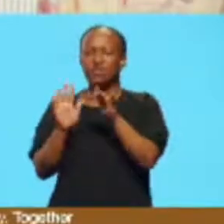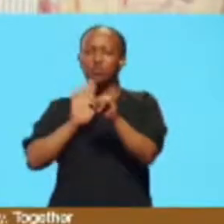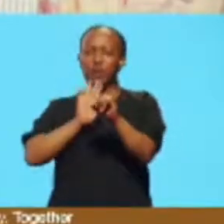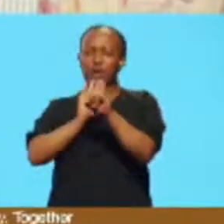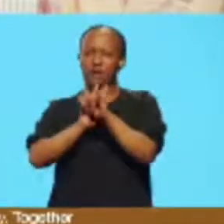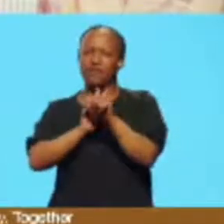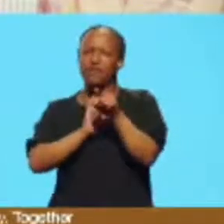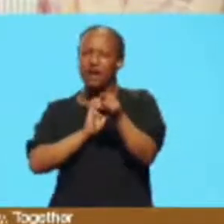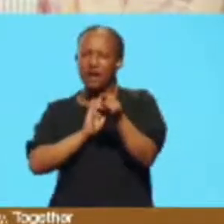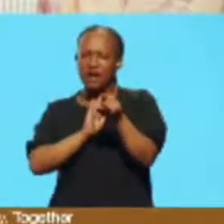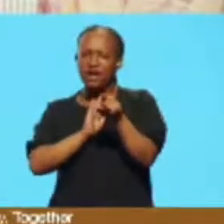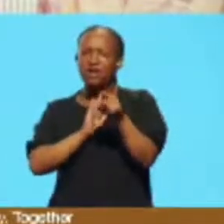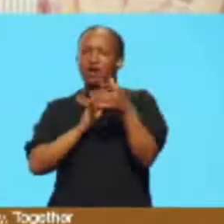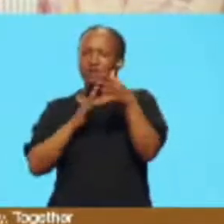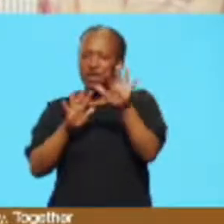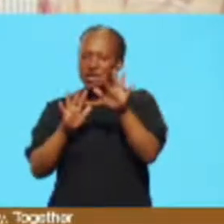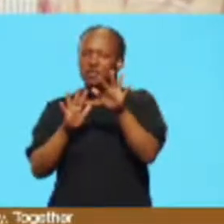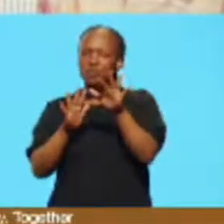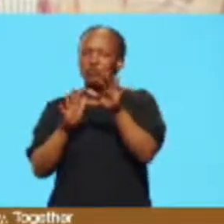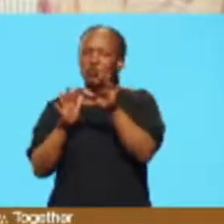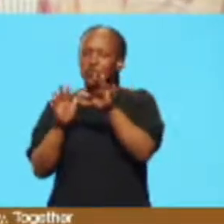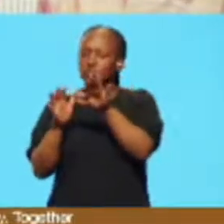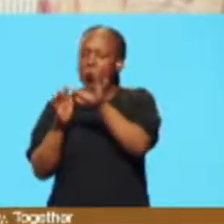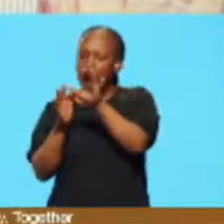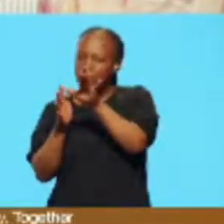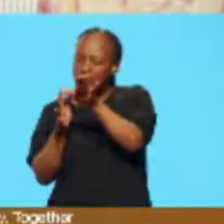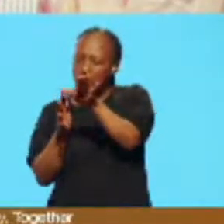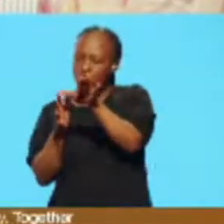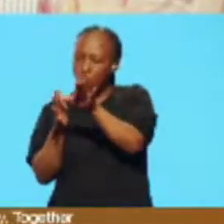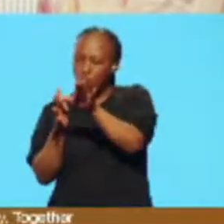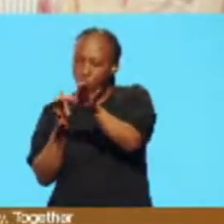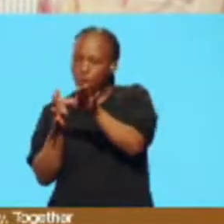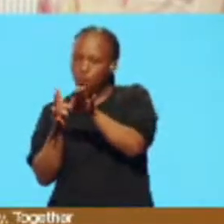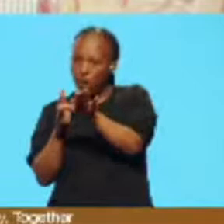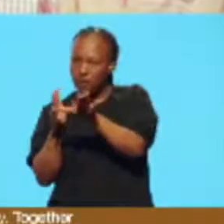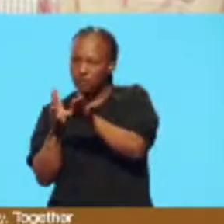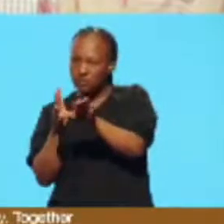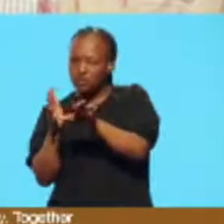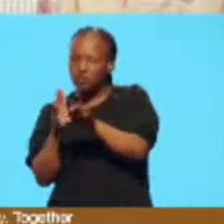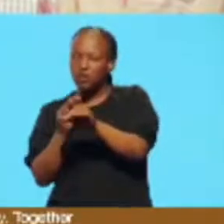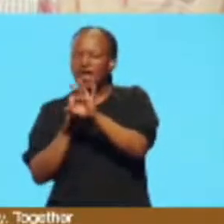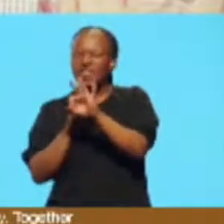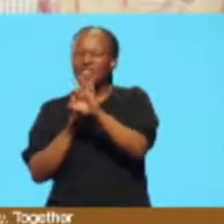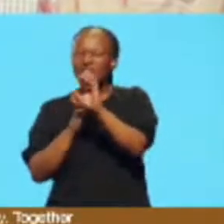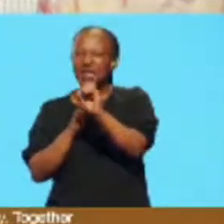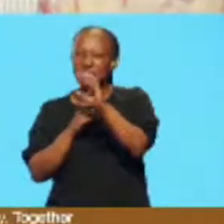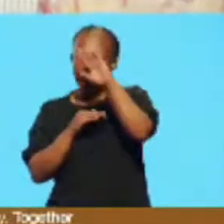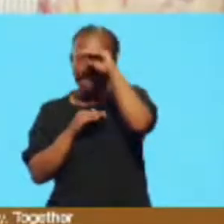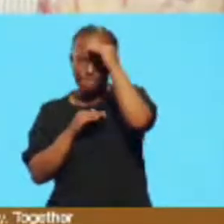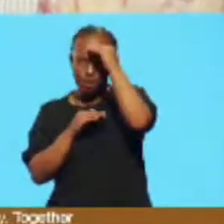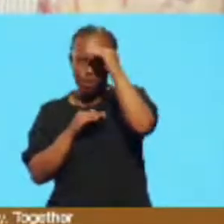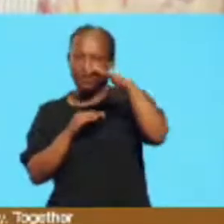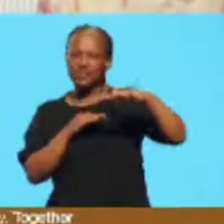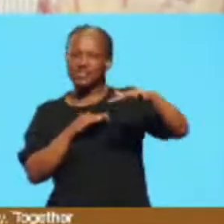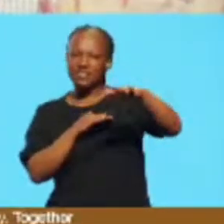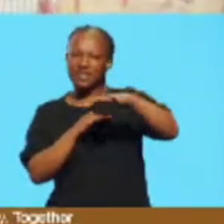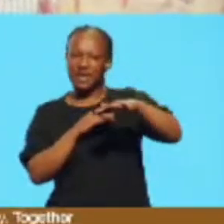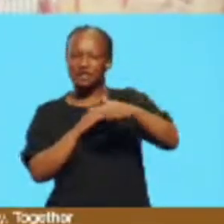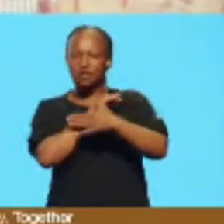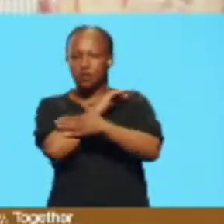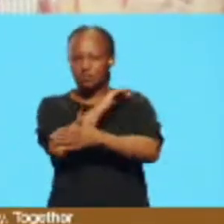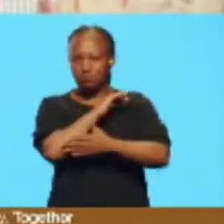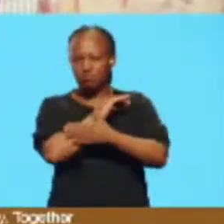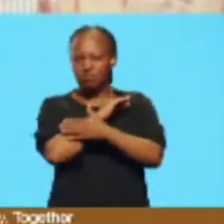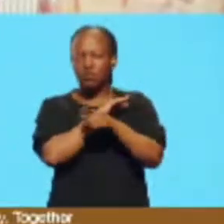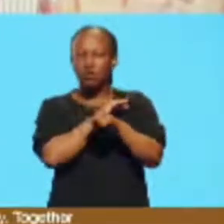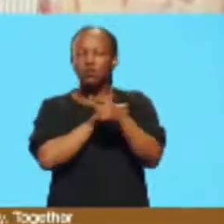identified or categorized 30 police stations across the country as